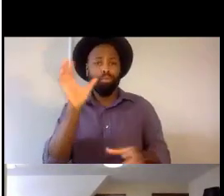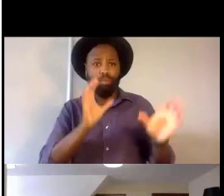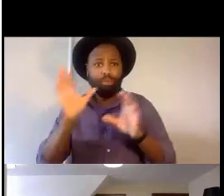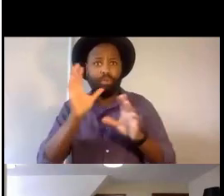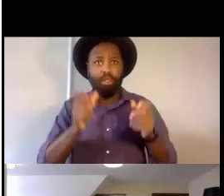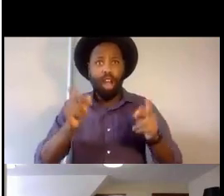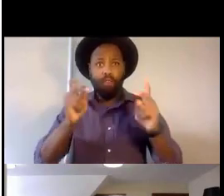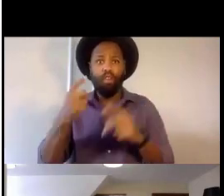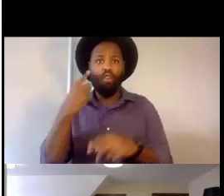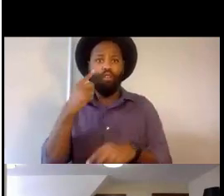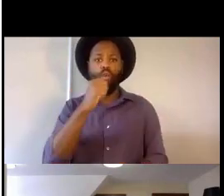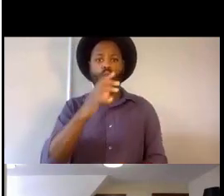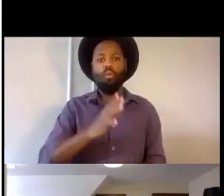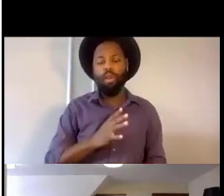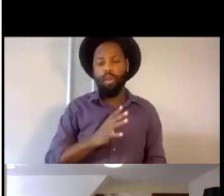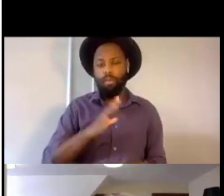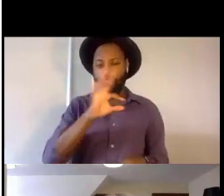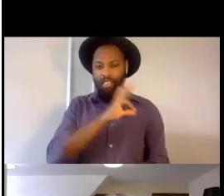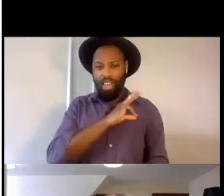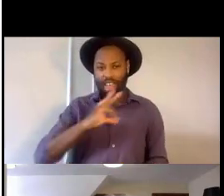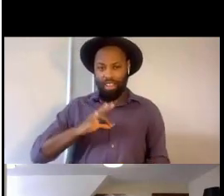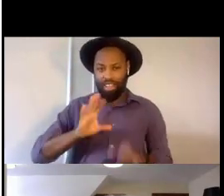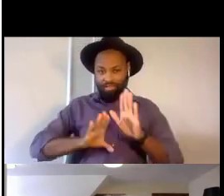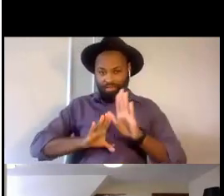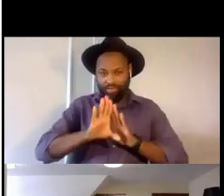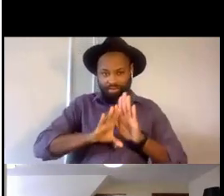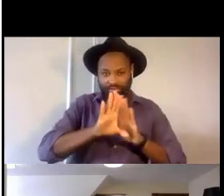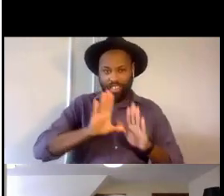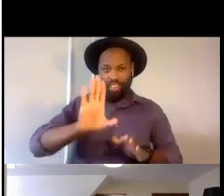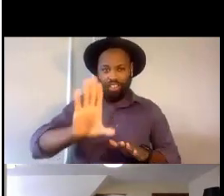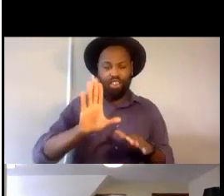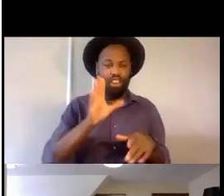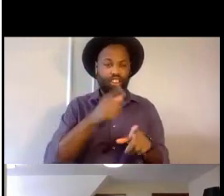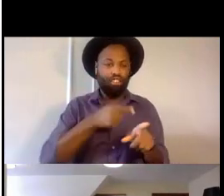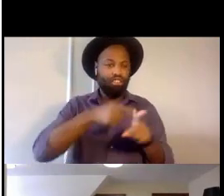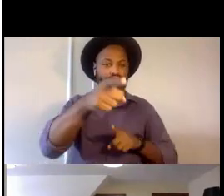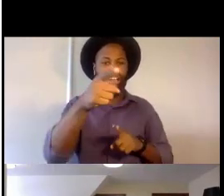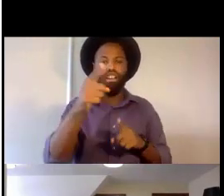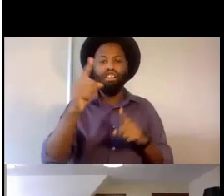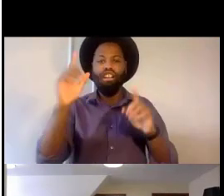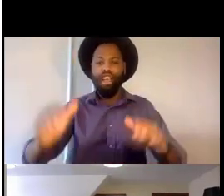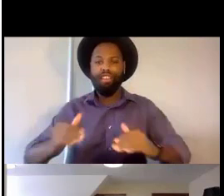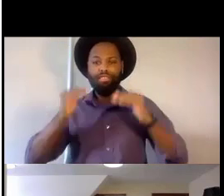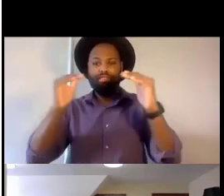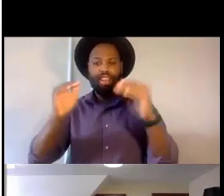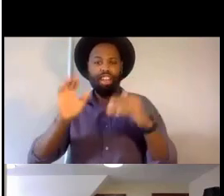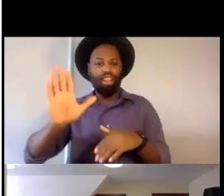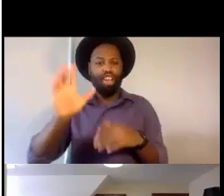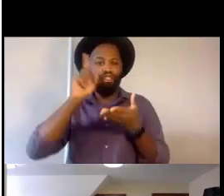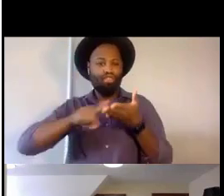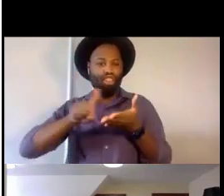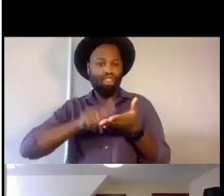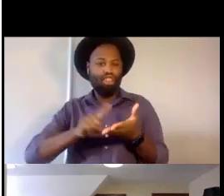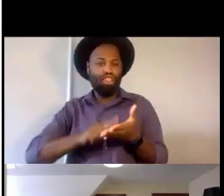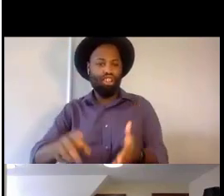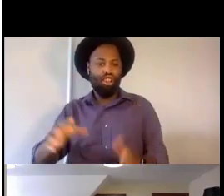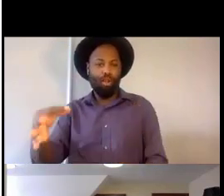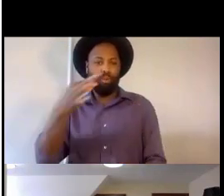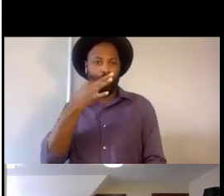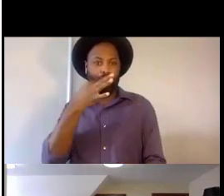faculty to build their careers and to advance their research expertise. So starting